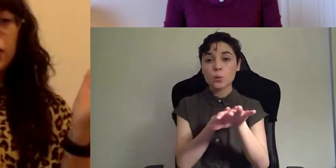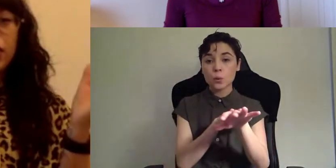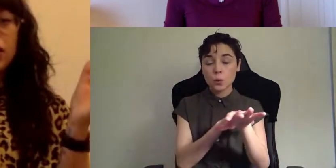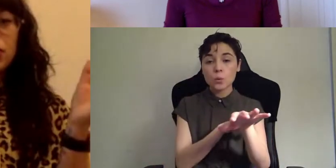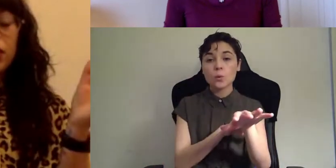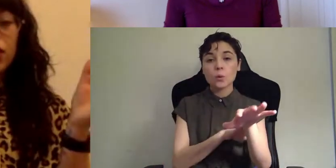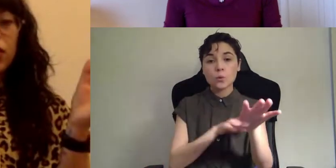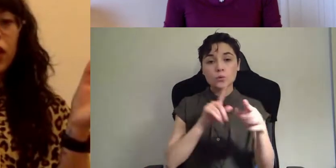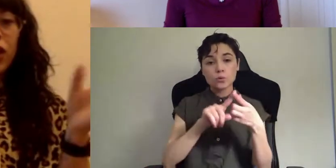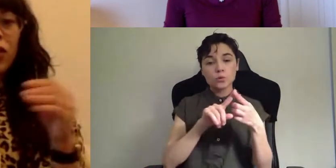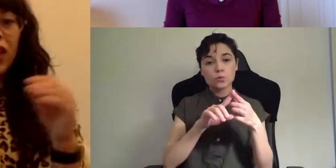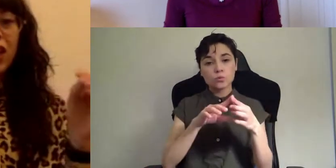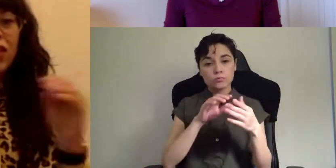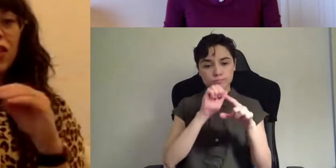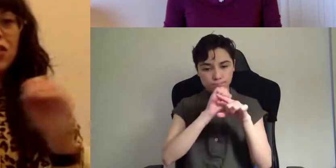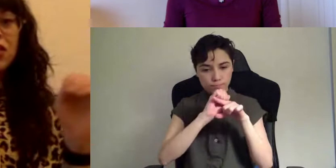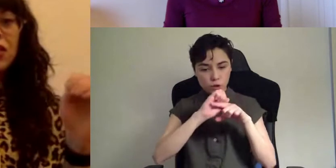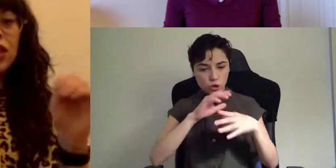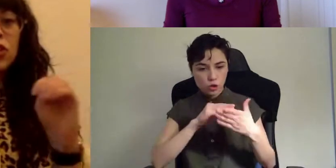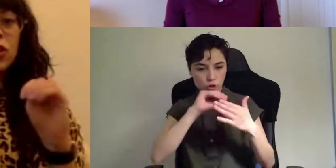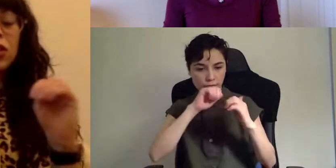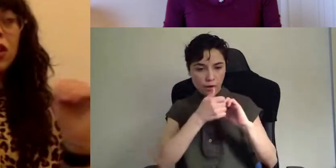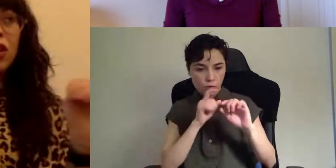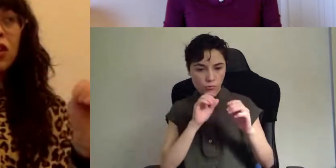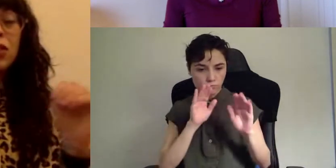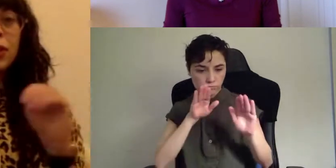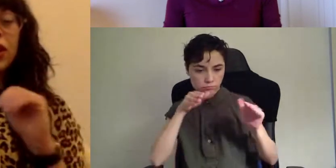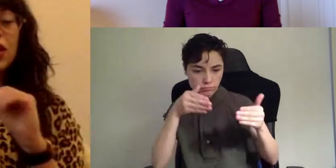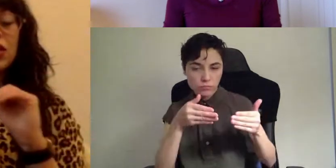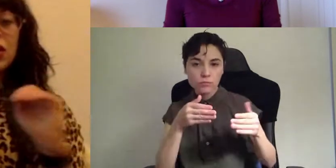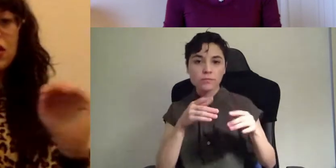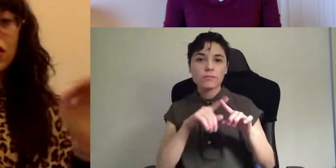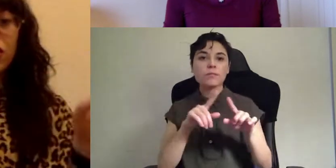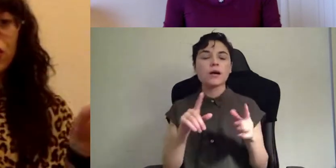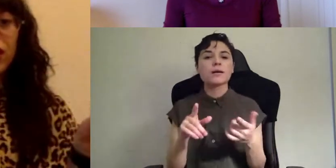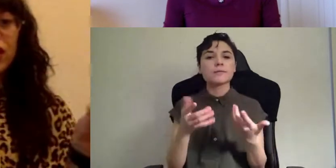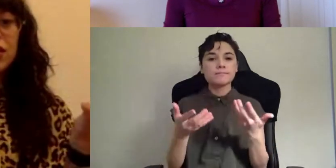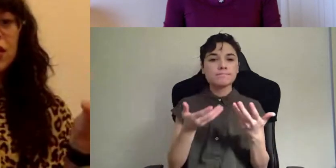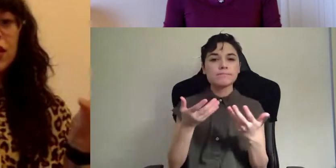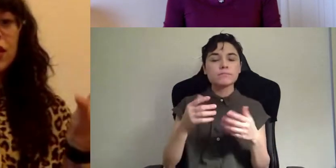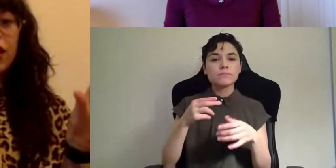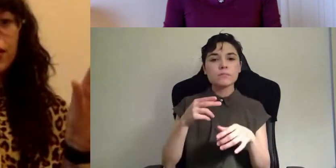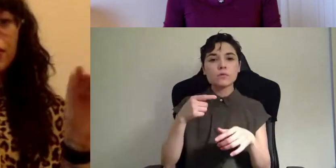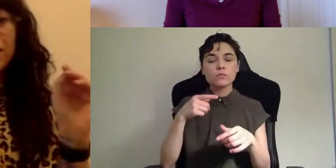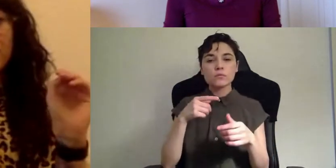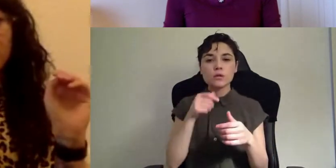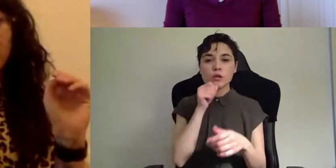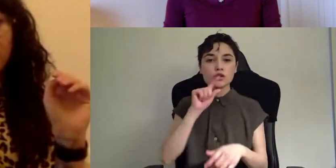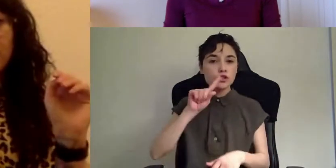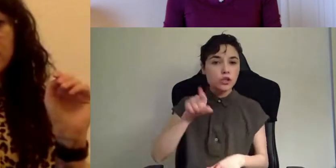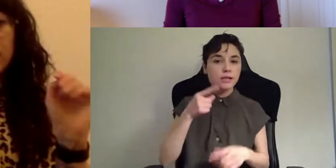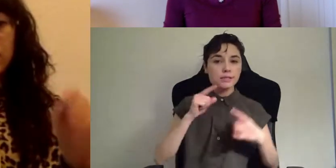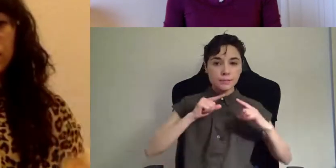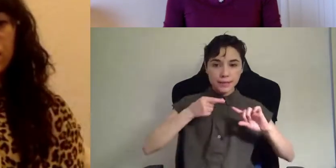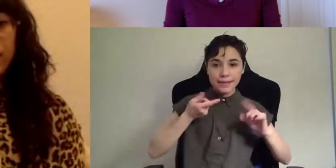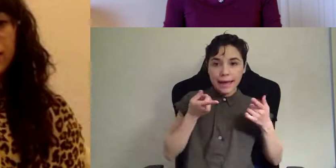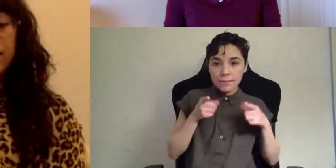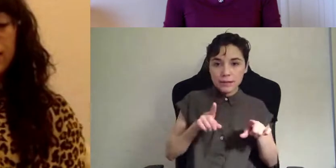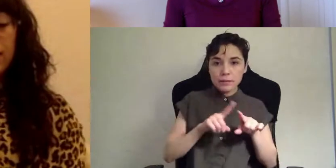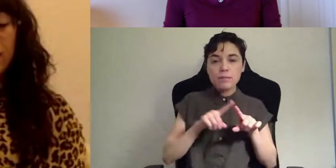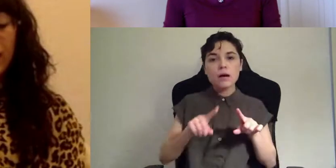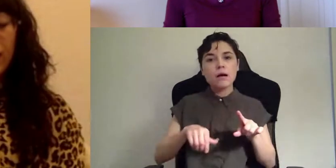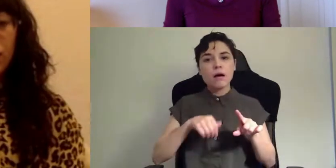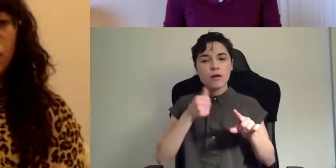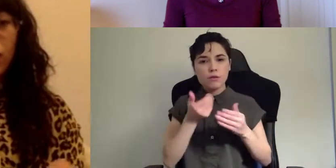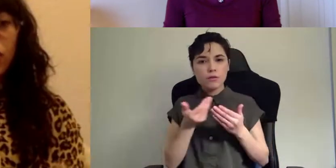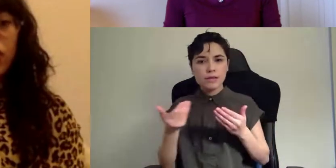pain, but it's being with like, oh yeah, there are sensations, there are experiences, there are things that are perhaps other